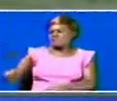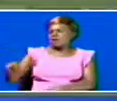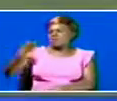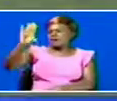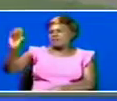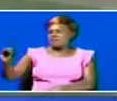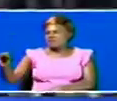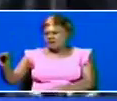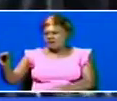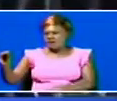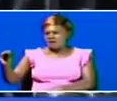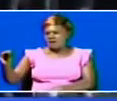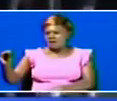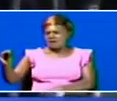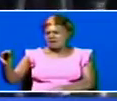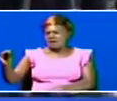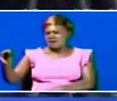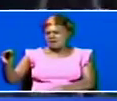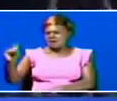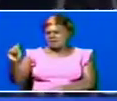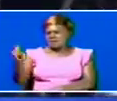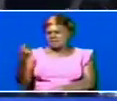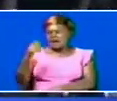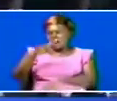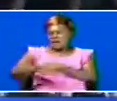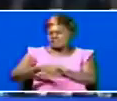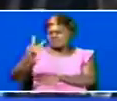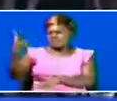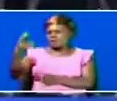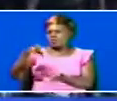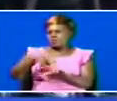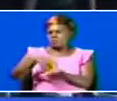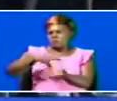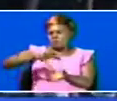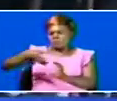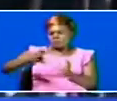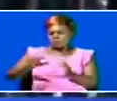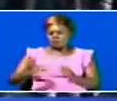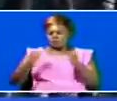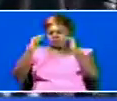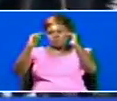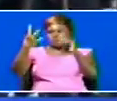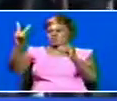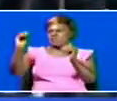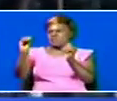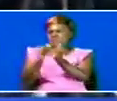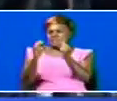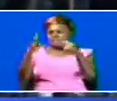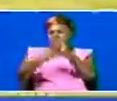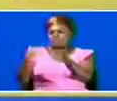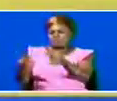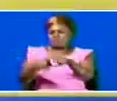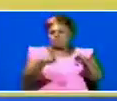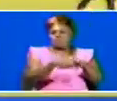the 2017 Africa Rugby Trophy as Kenya settled for second place to earn an automatic qualification to the 2018 Commonwealth